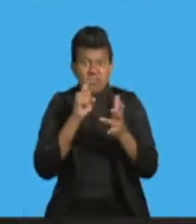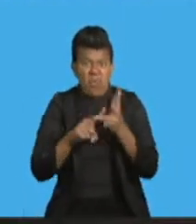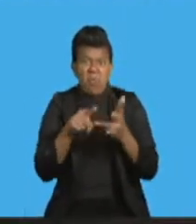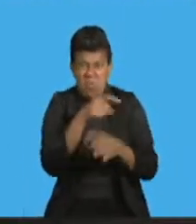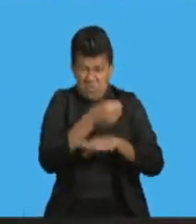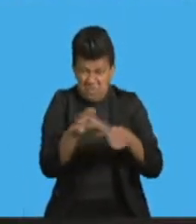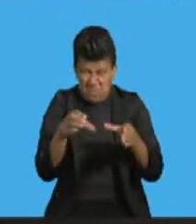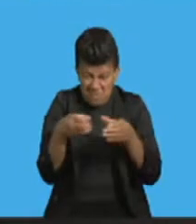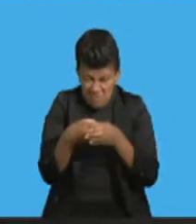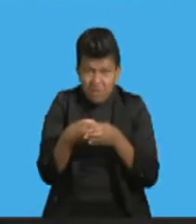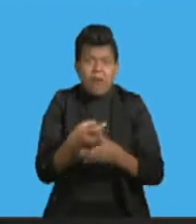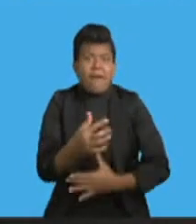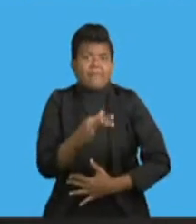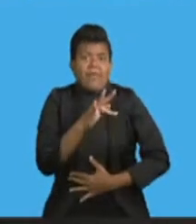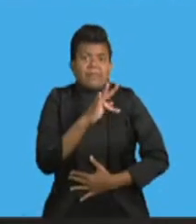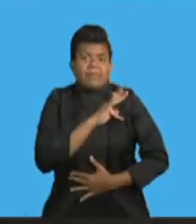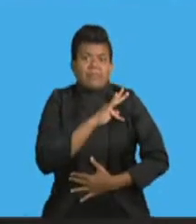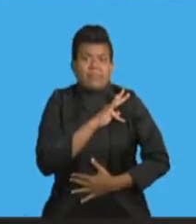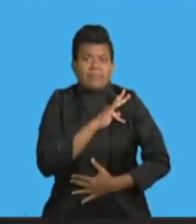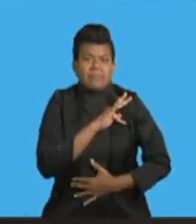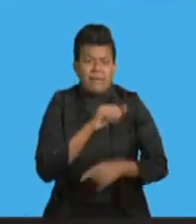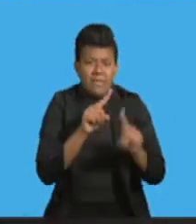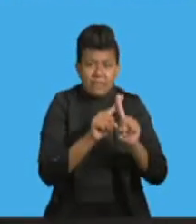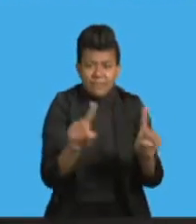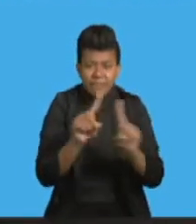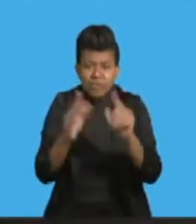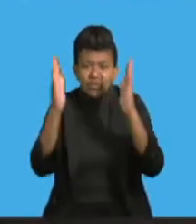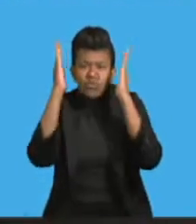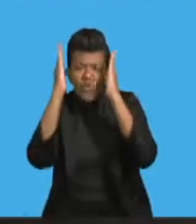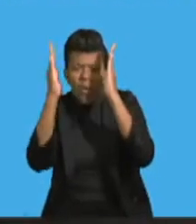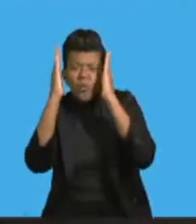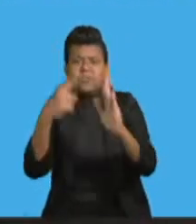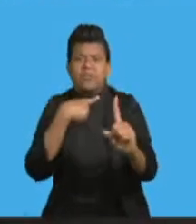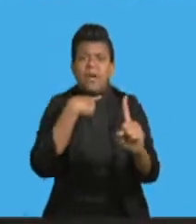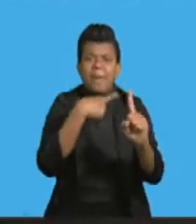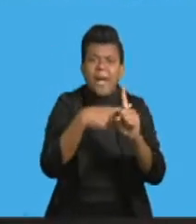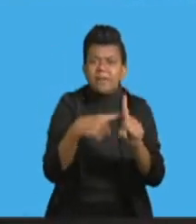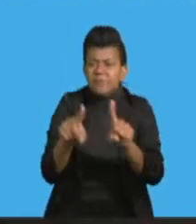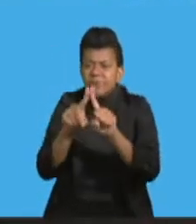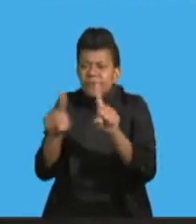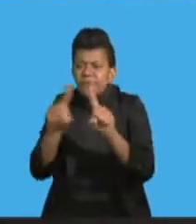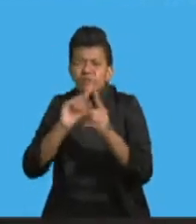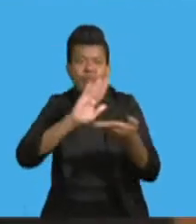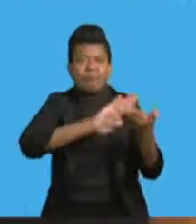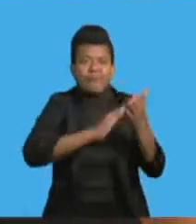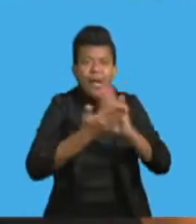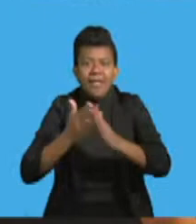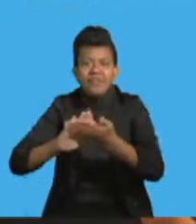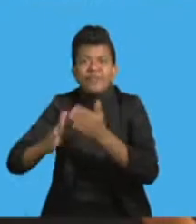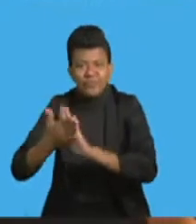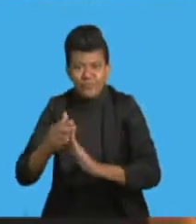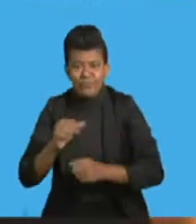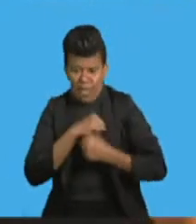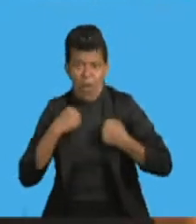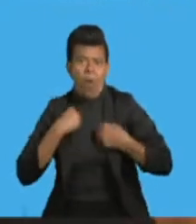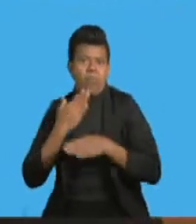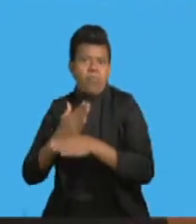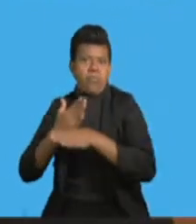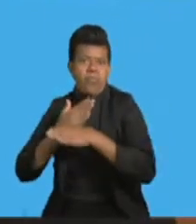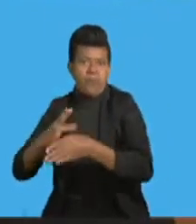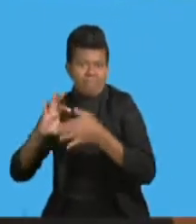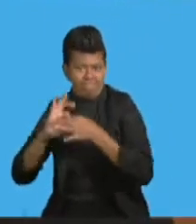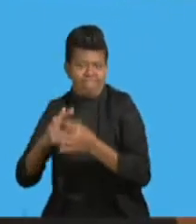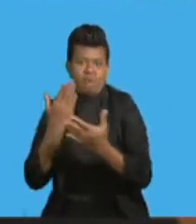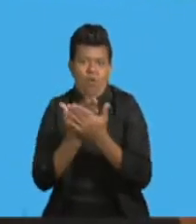faith-based organizations, and also with community leaders in relation to that particular issue. Apart